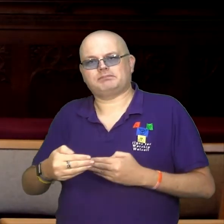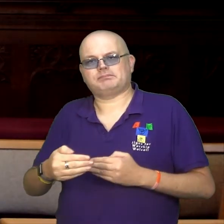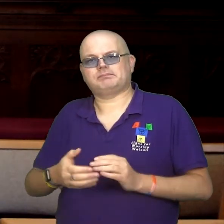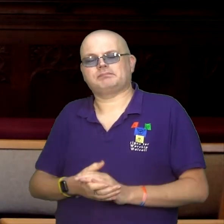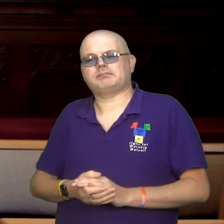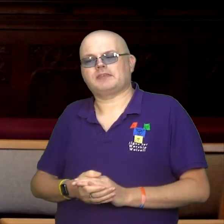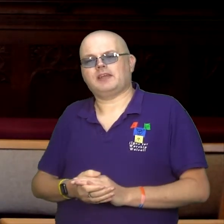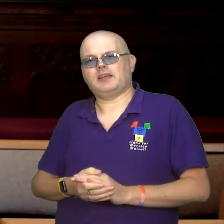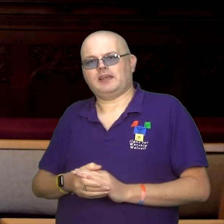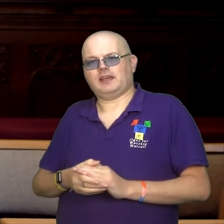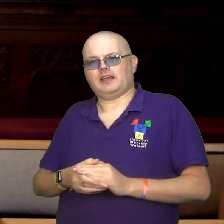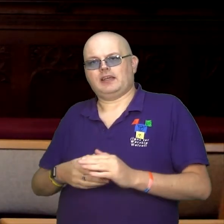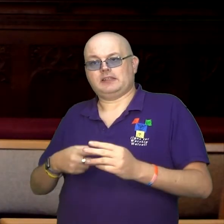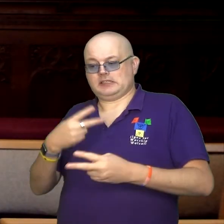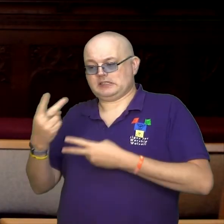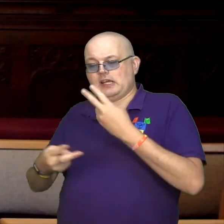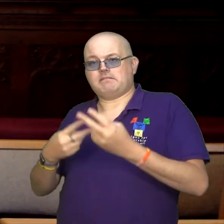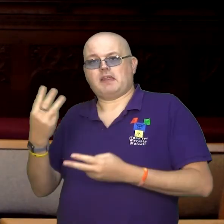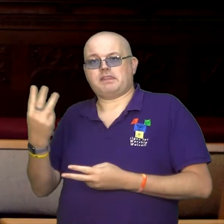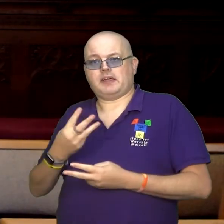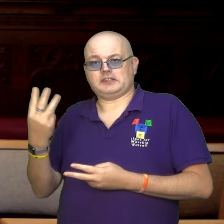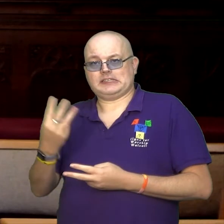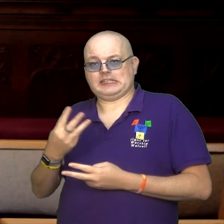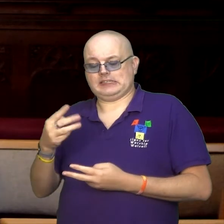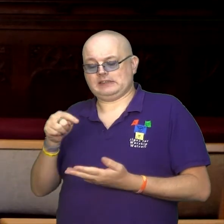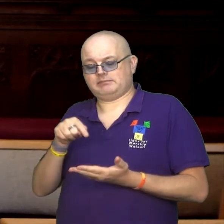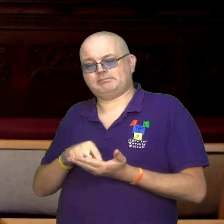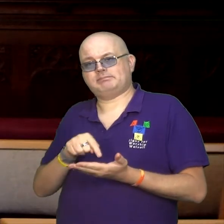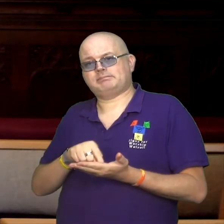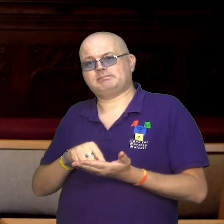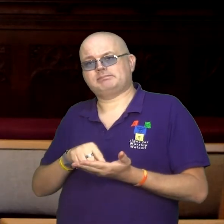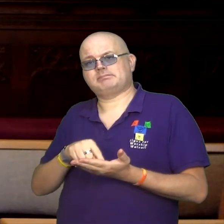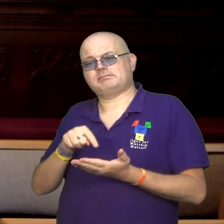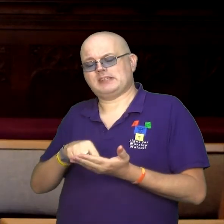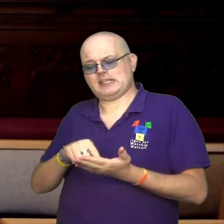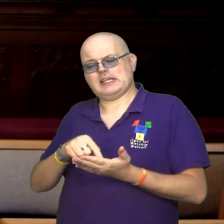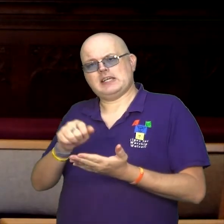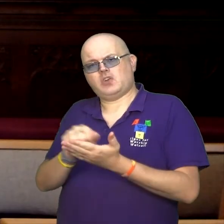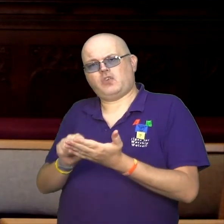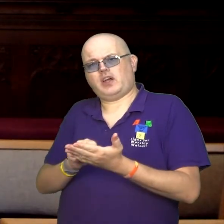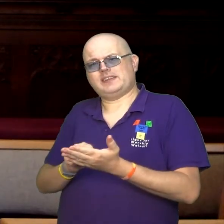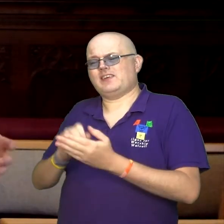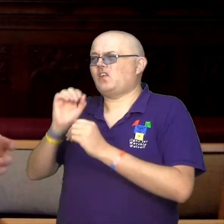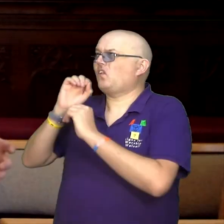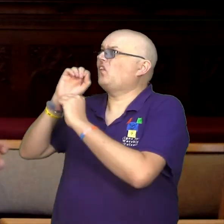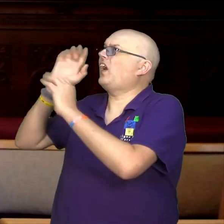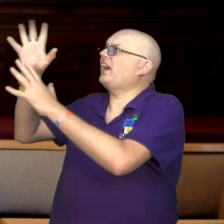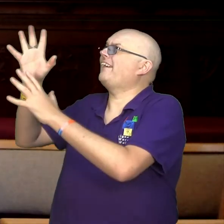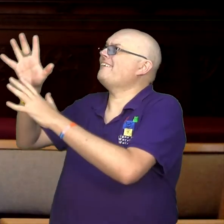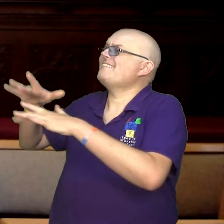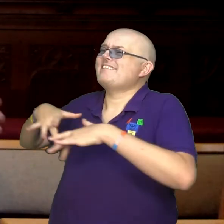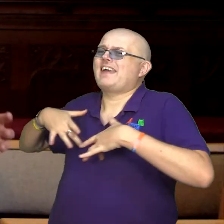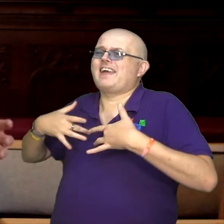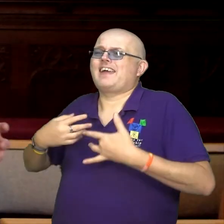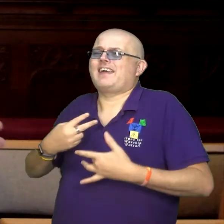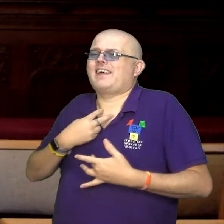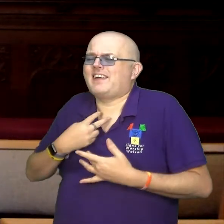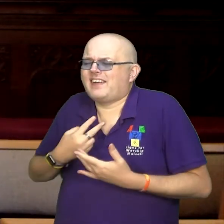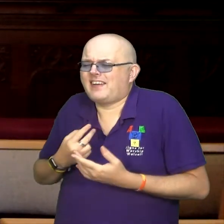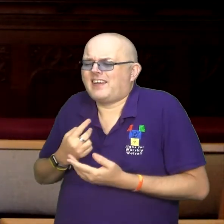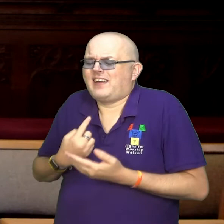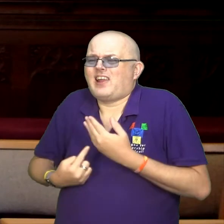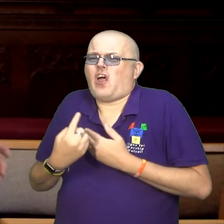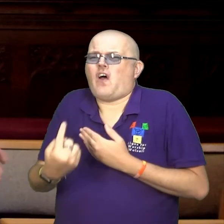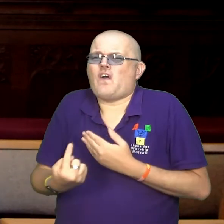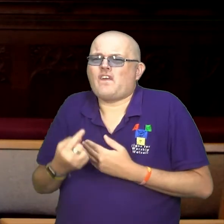In the example of the psalm we heard read today, Psalm 30, the psalmist cries out, feeling lost